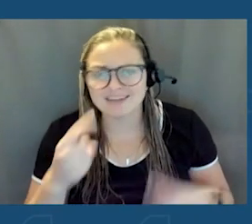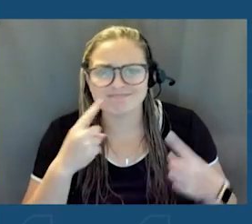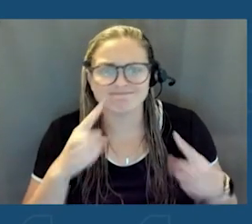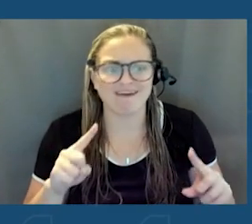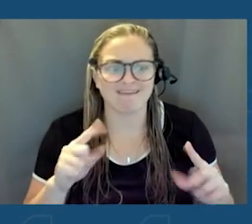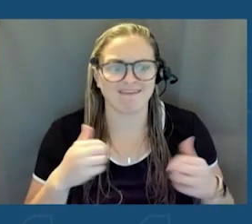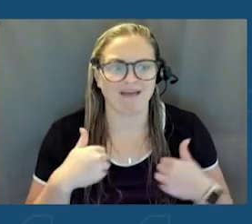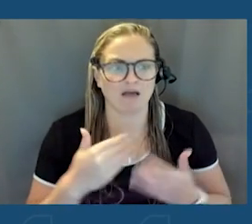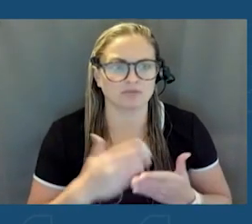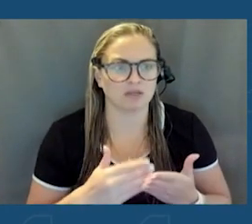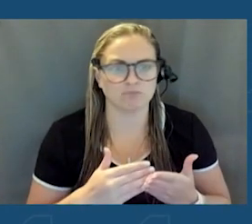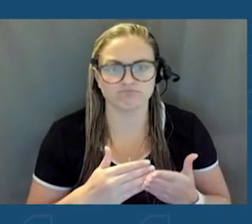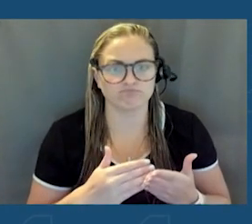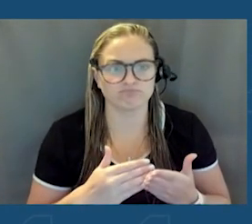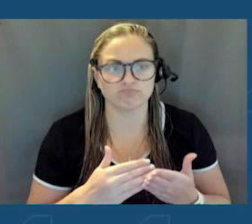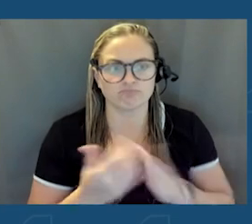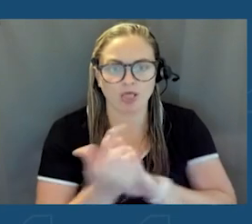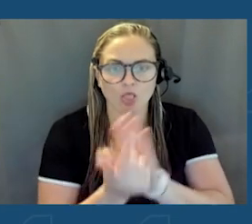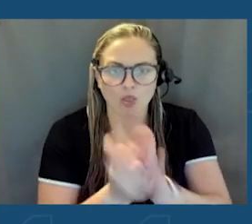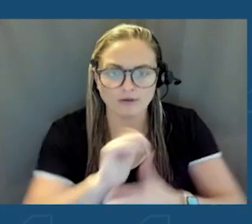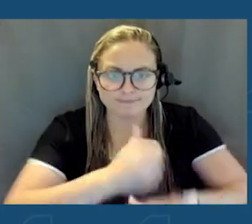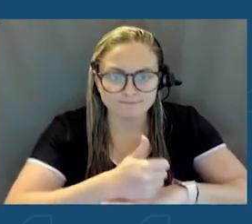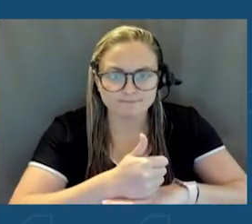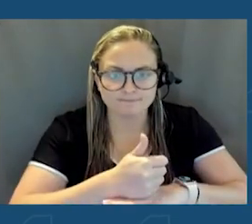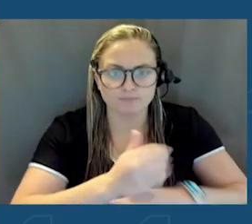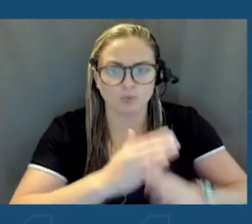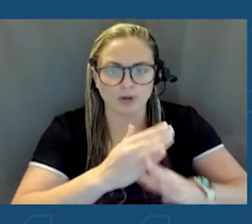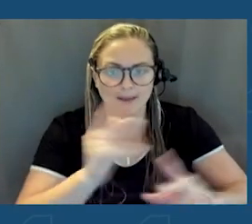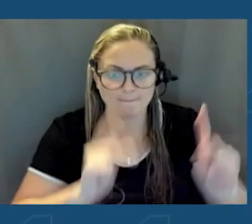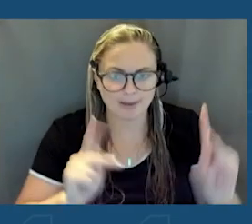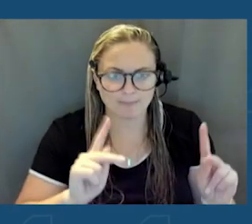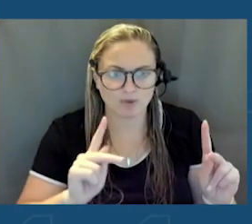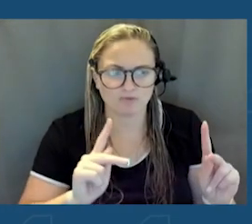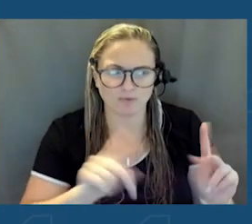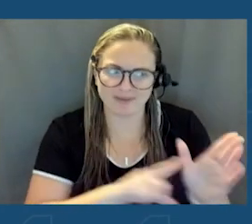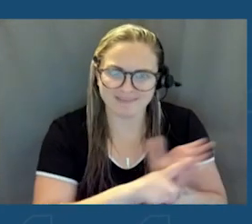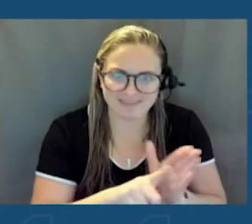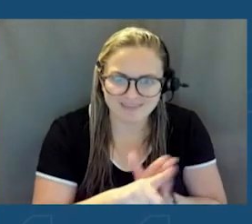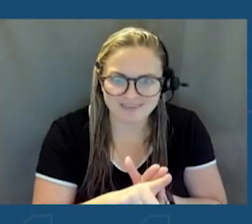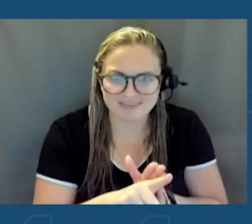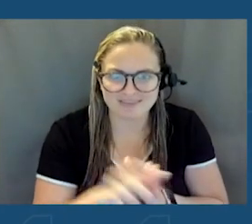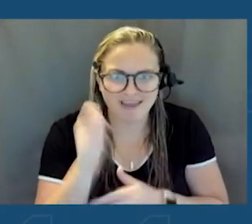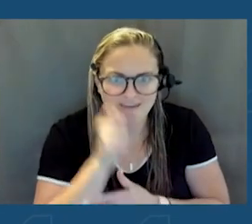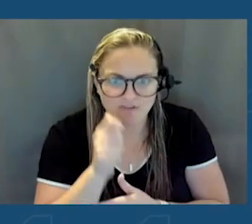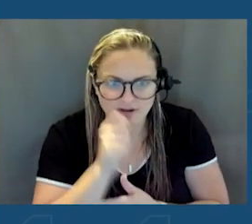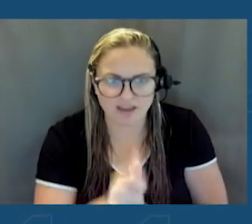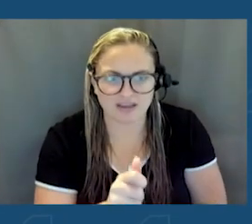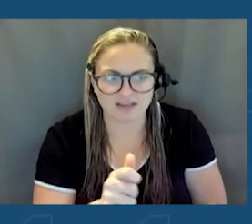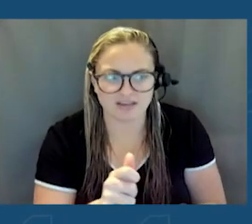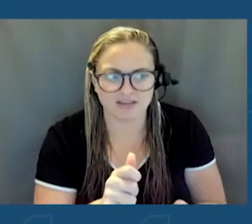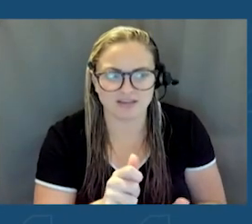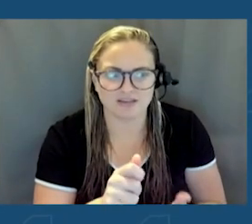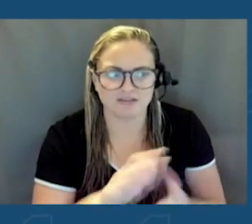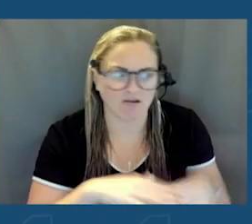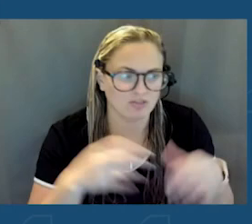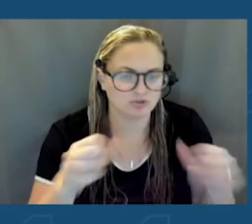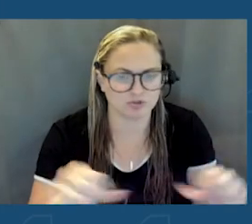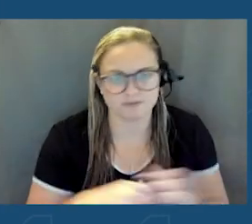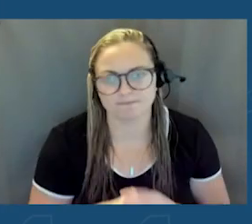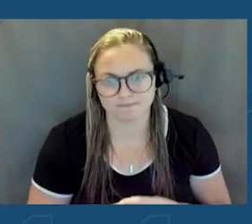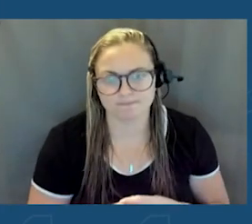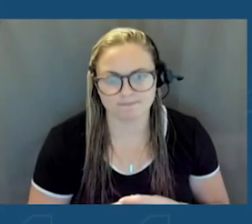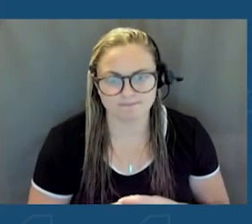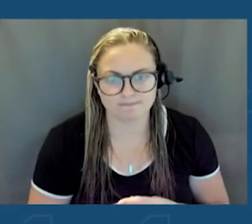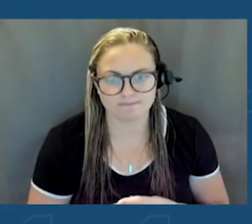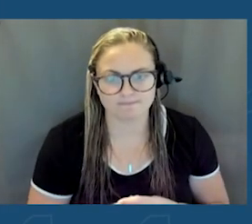some laws in place that will protect people from being slaughtered or killed every single day in our streets.